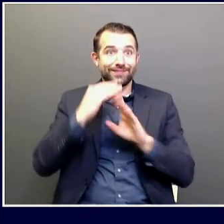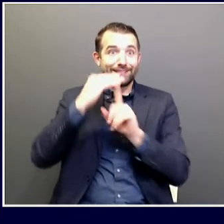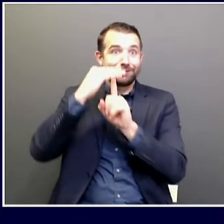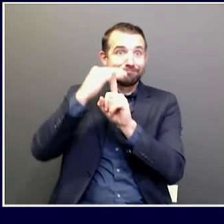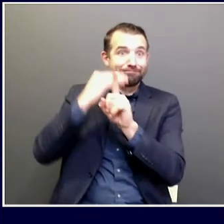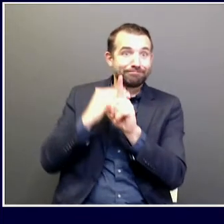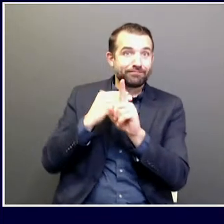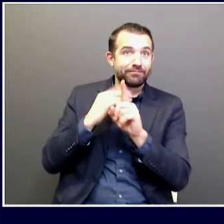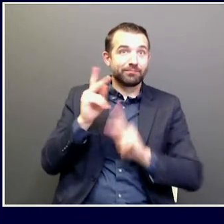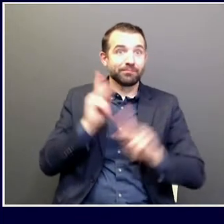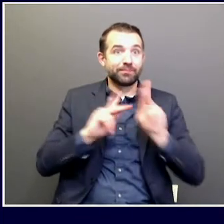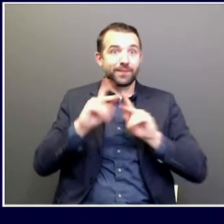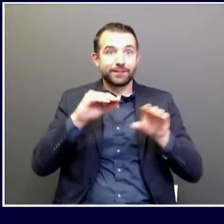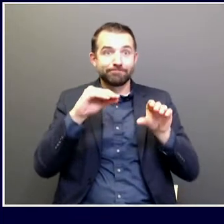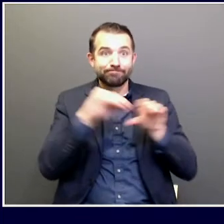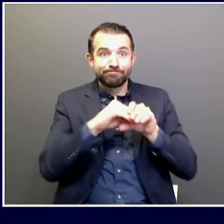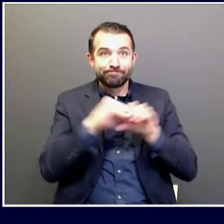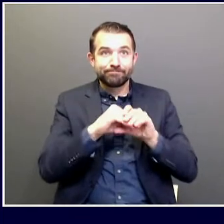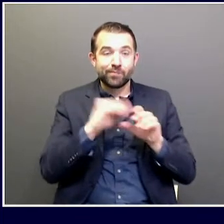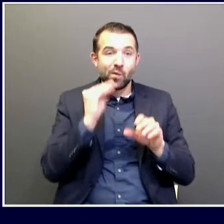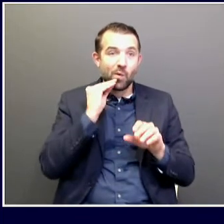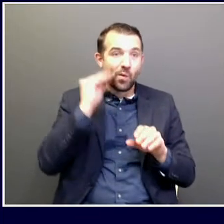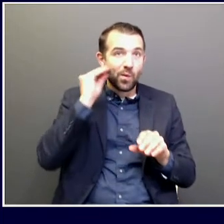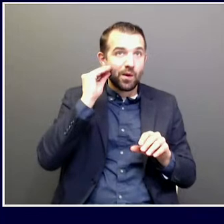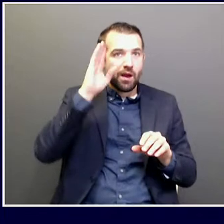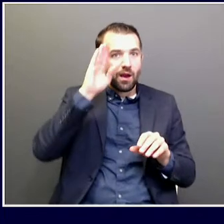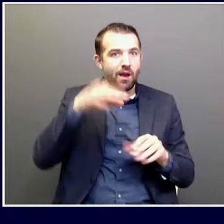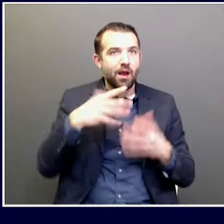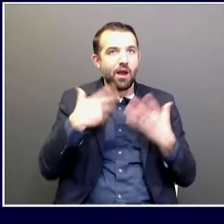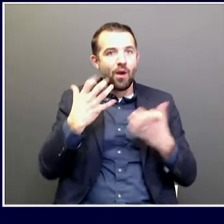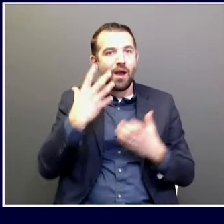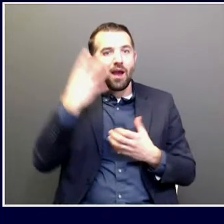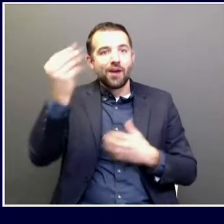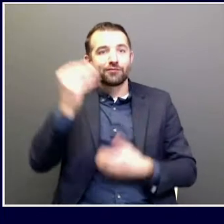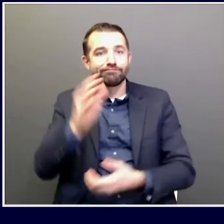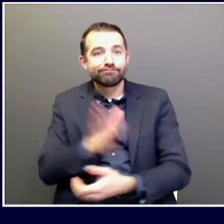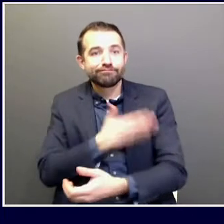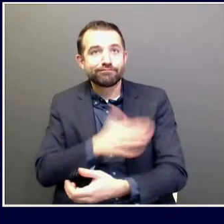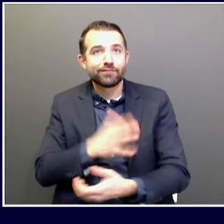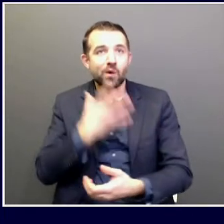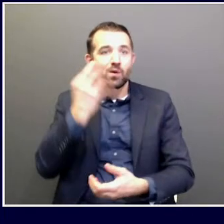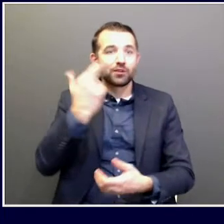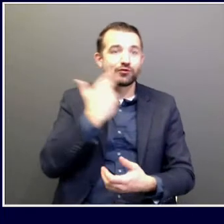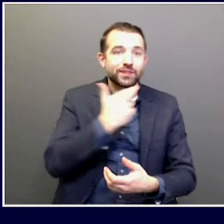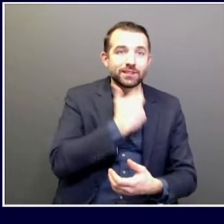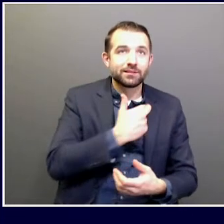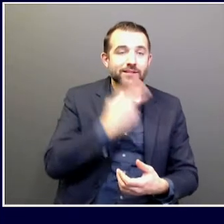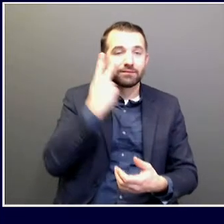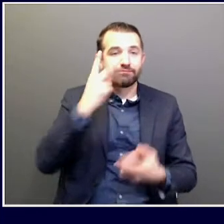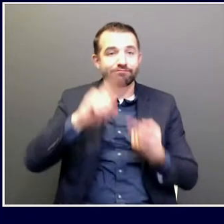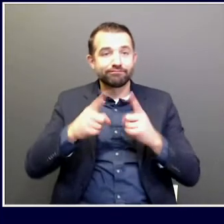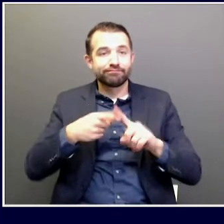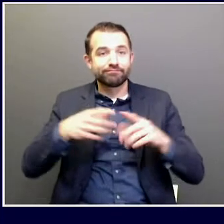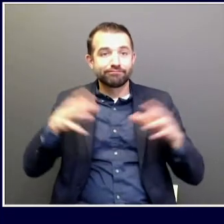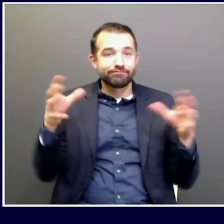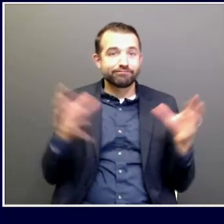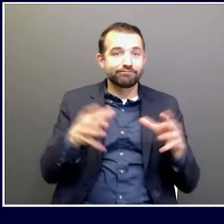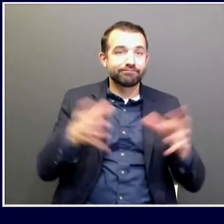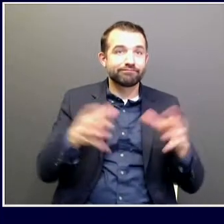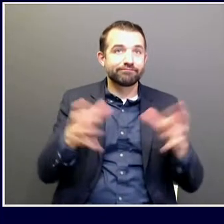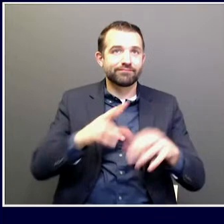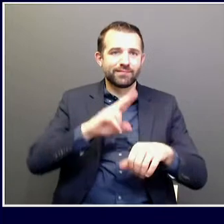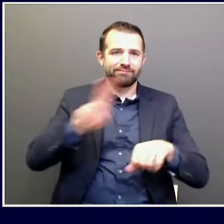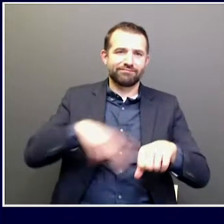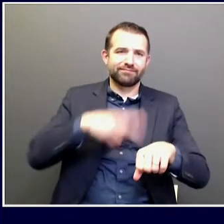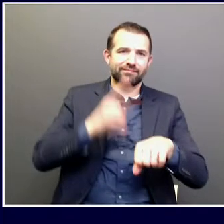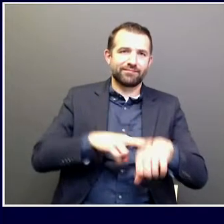out. People want to go to concerts and restaurants and places where they can see friends and hang out. That's a natural thing. But,